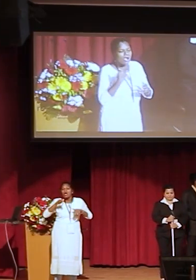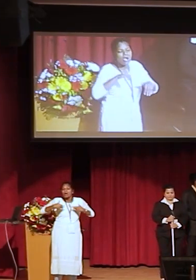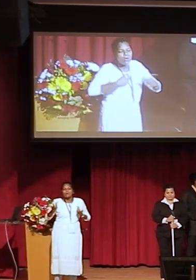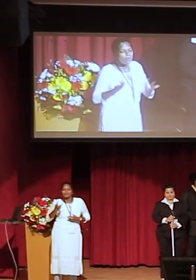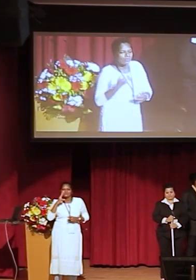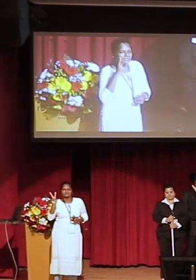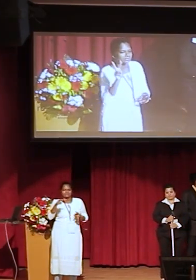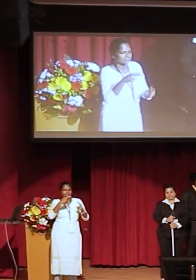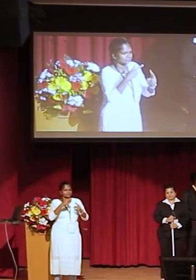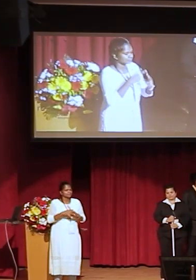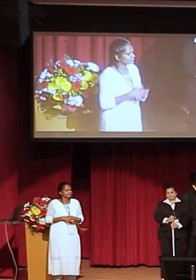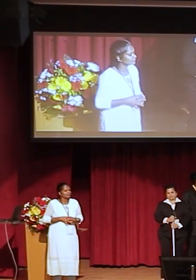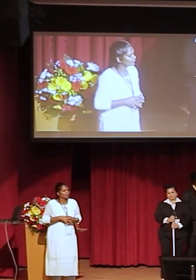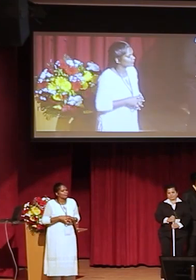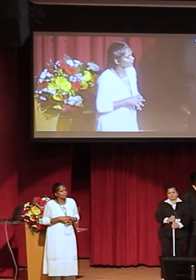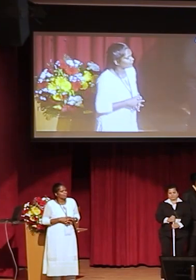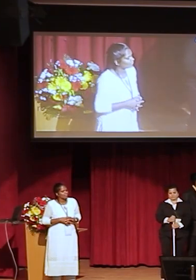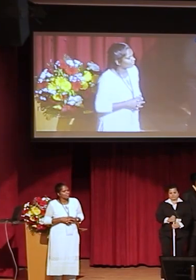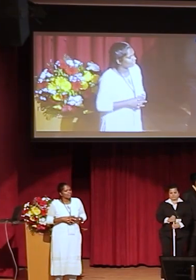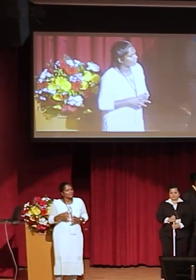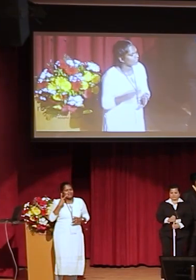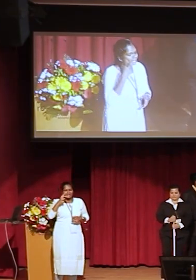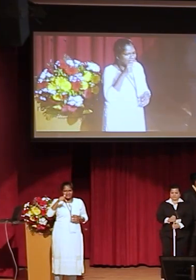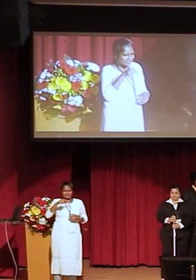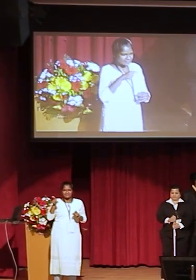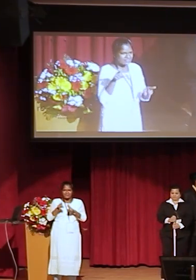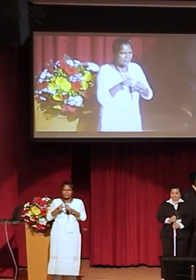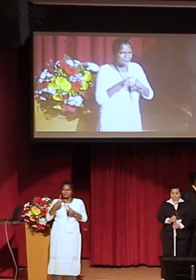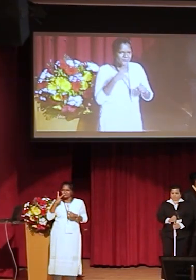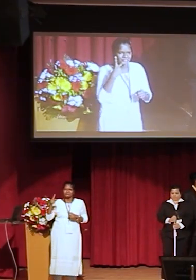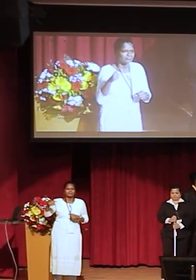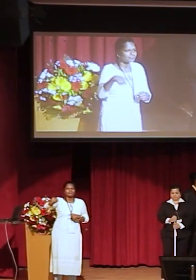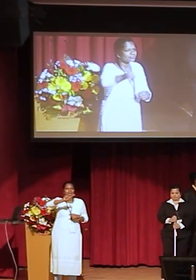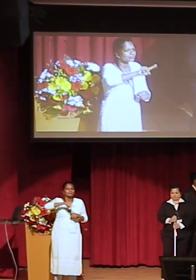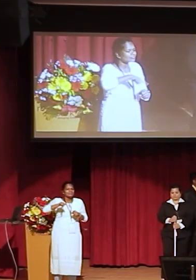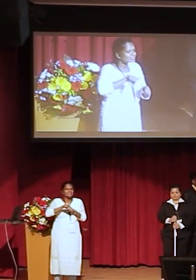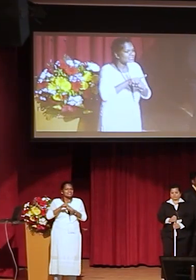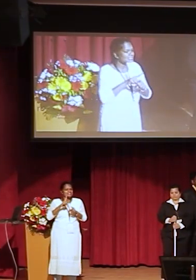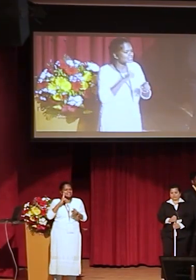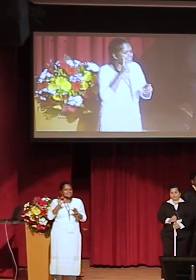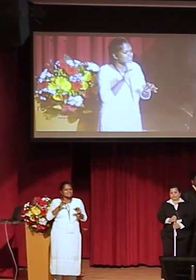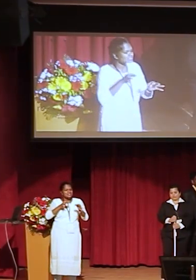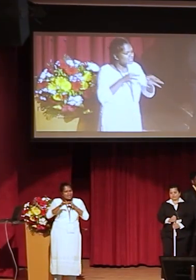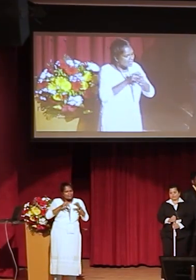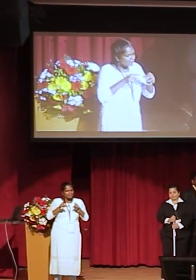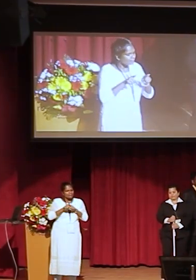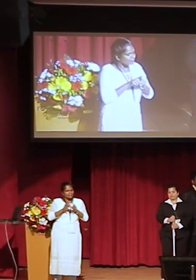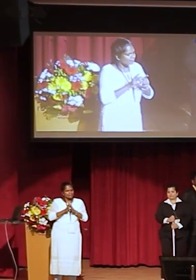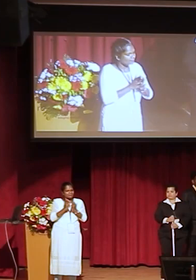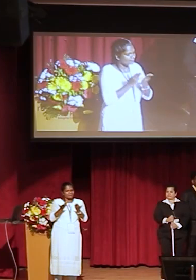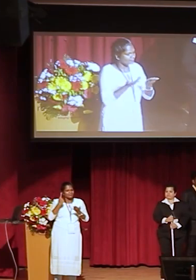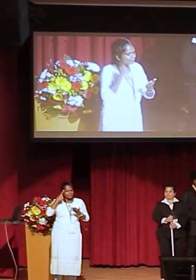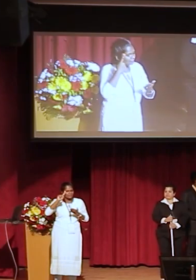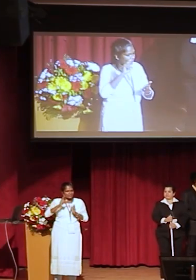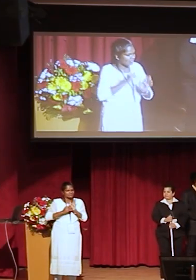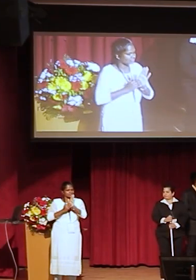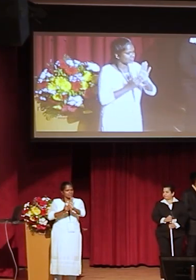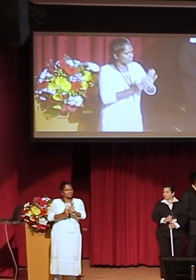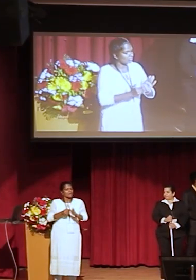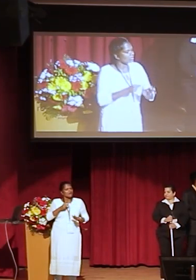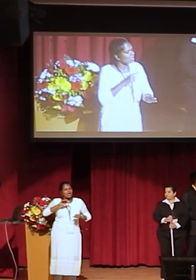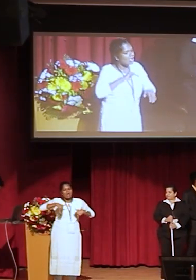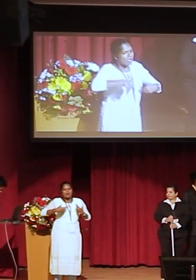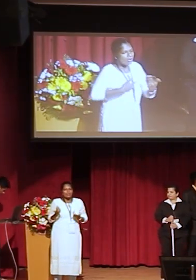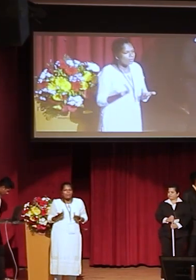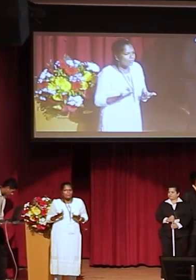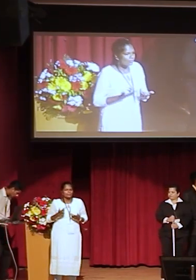how. So in front of you, there is a sample book which we have created for this presentation. Let us see